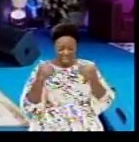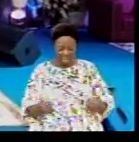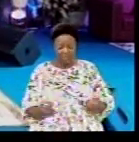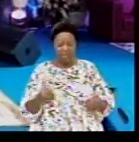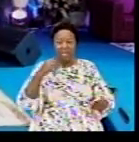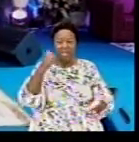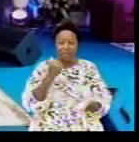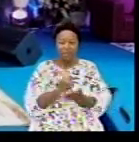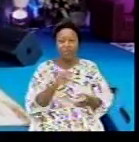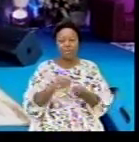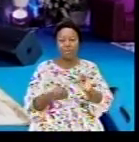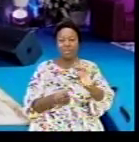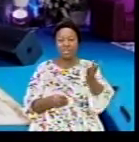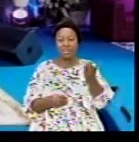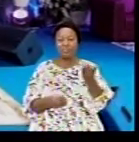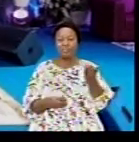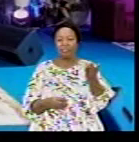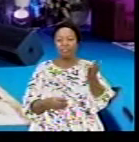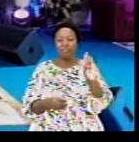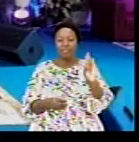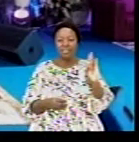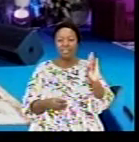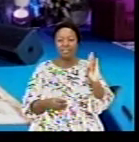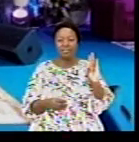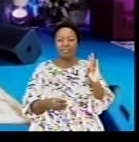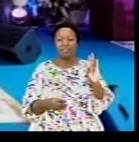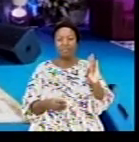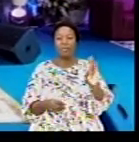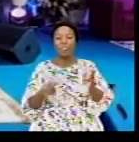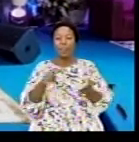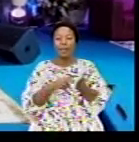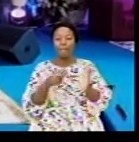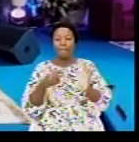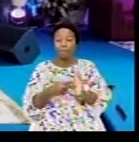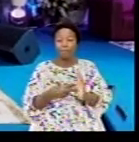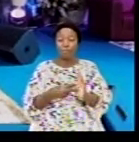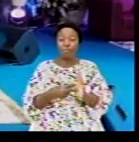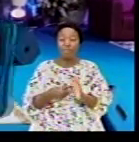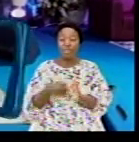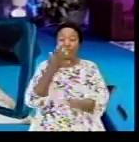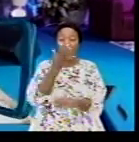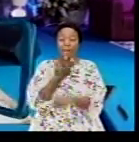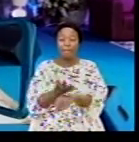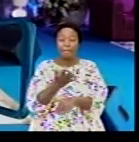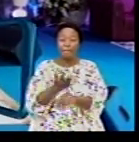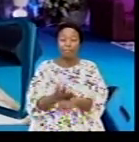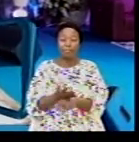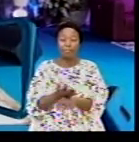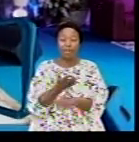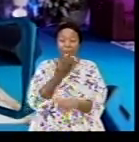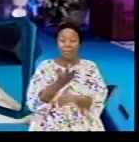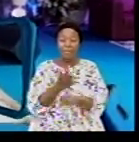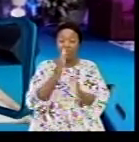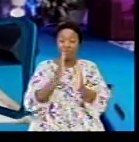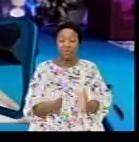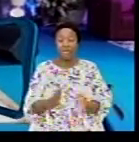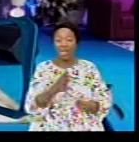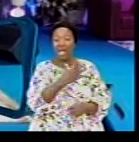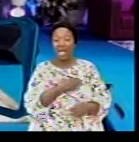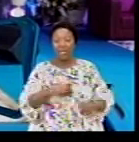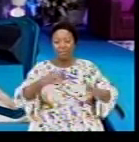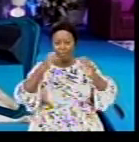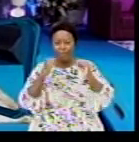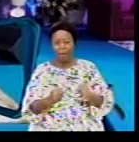Number seven means petitioner and power connected.